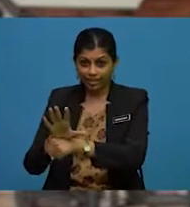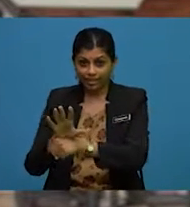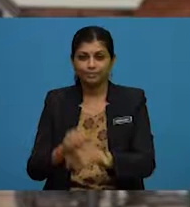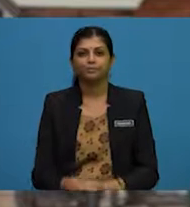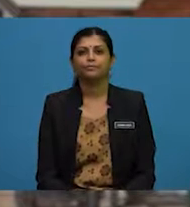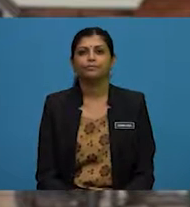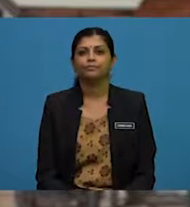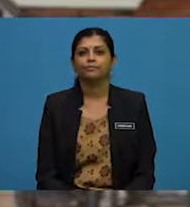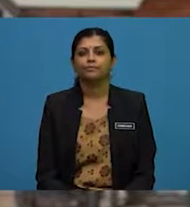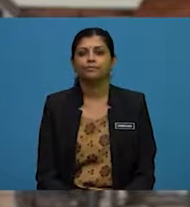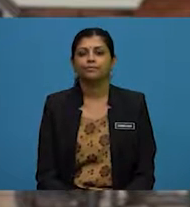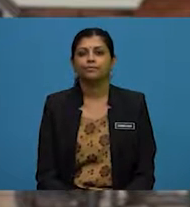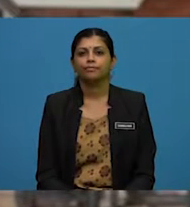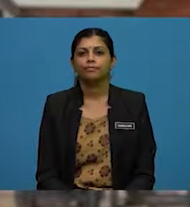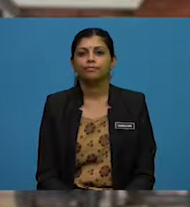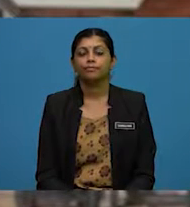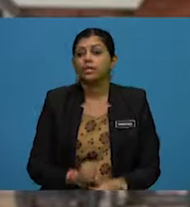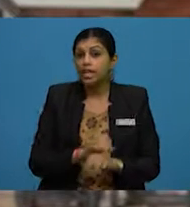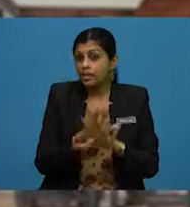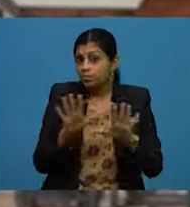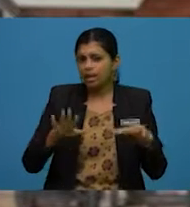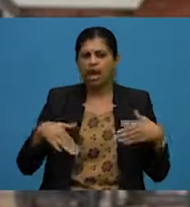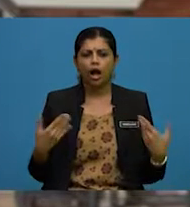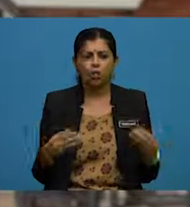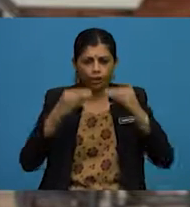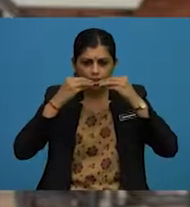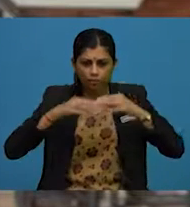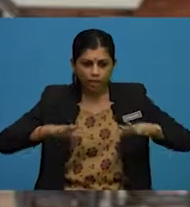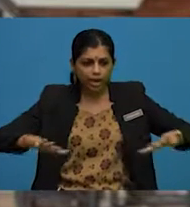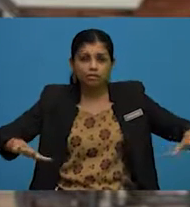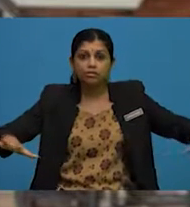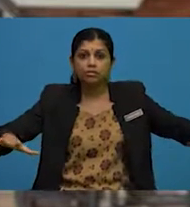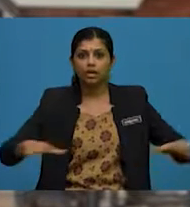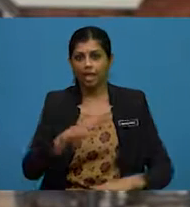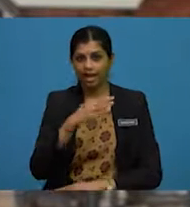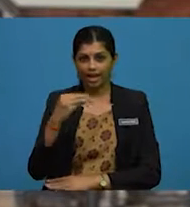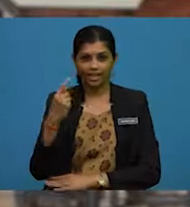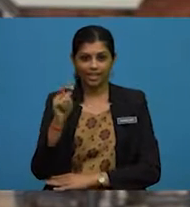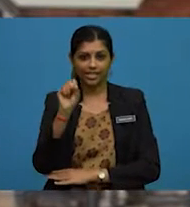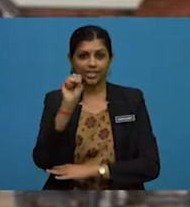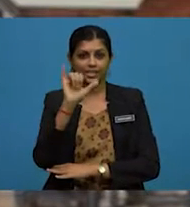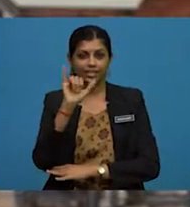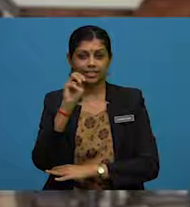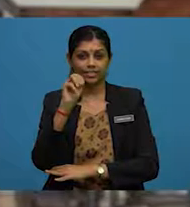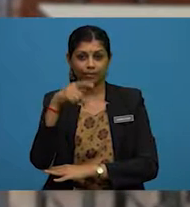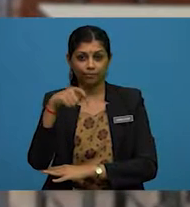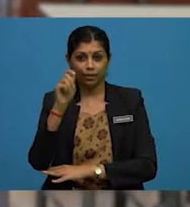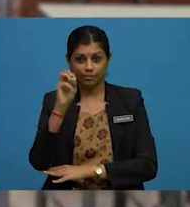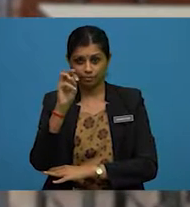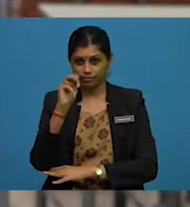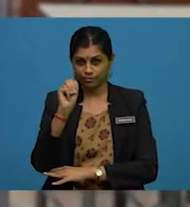by explaining how it spreads, and the symptoms if you are infected by it.